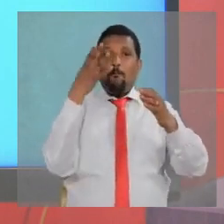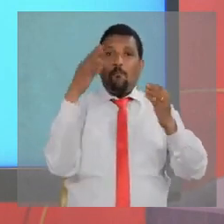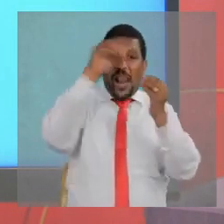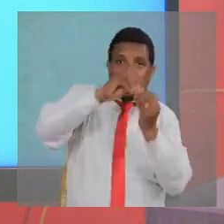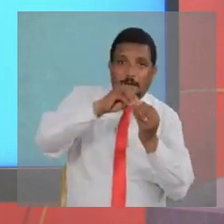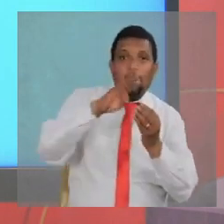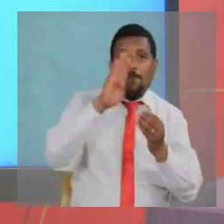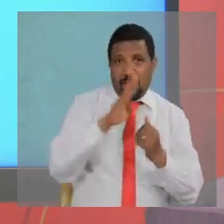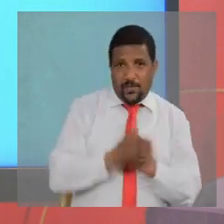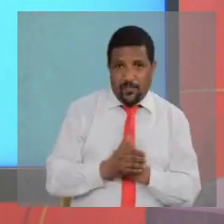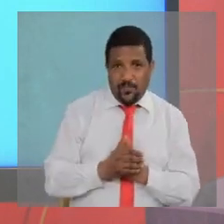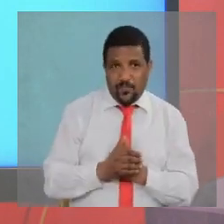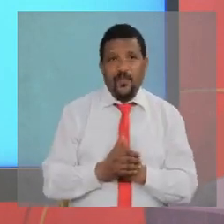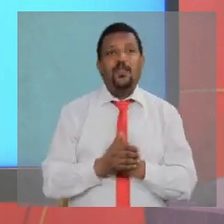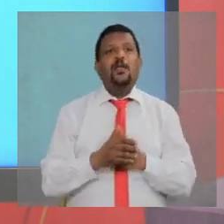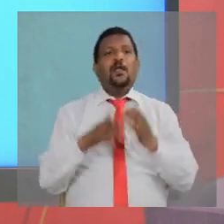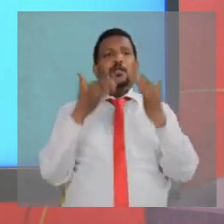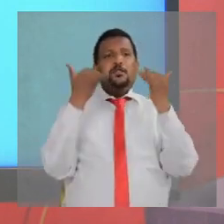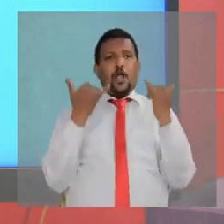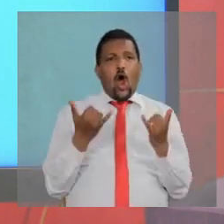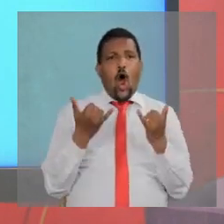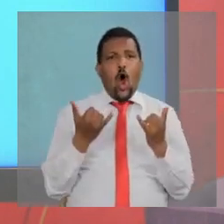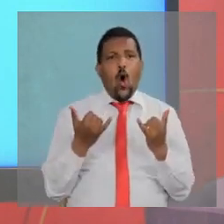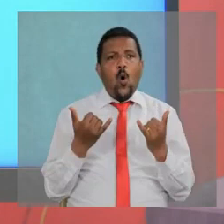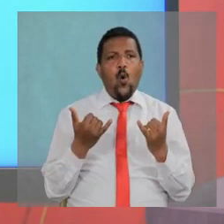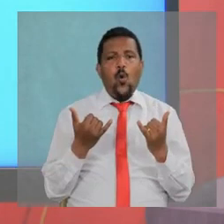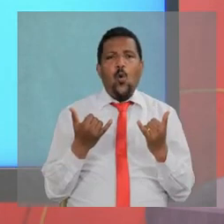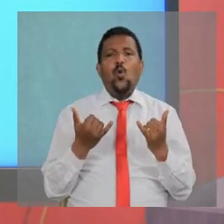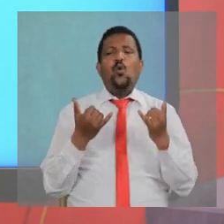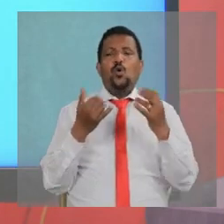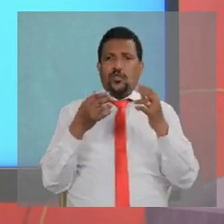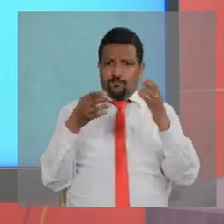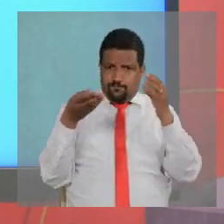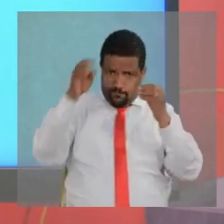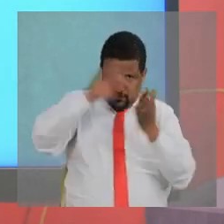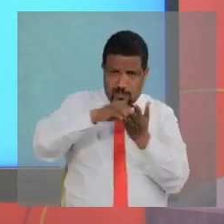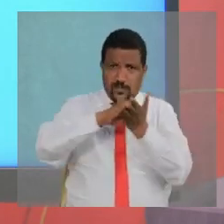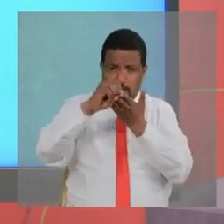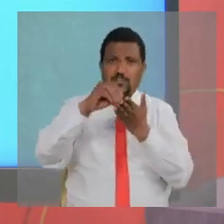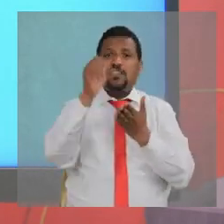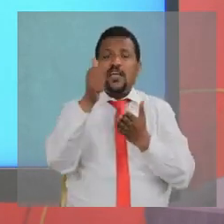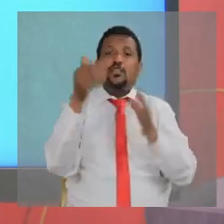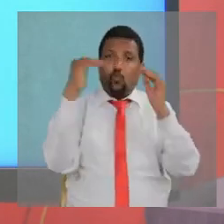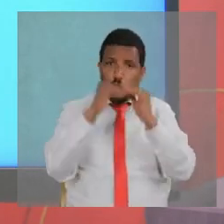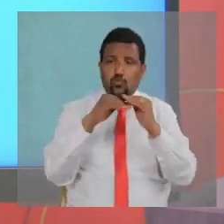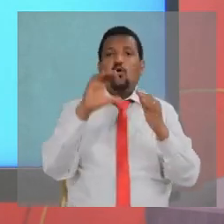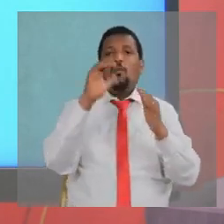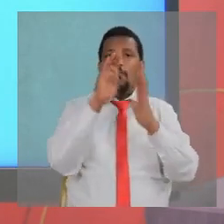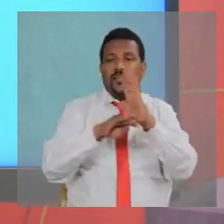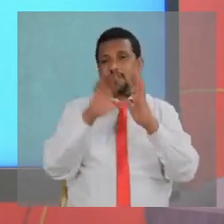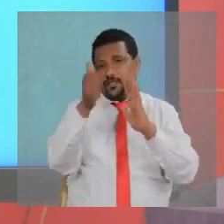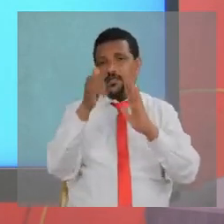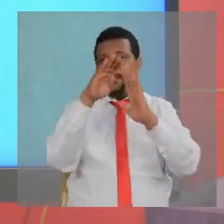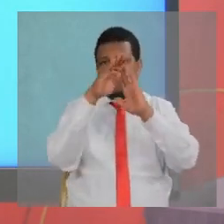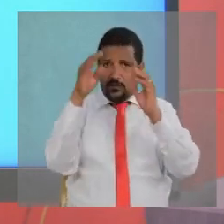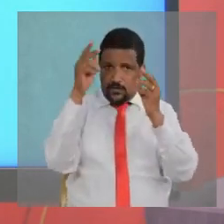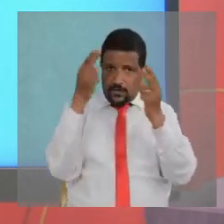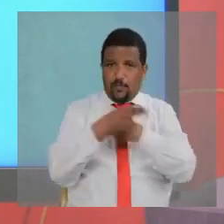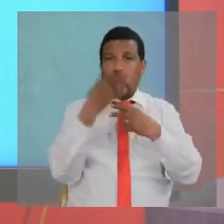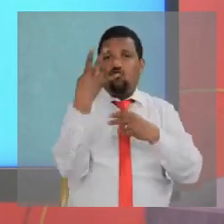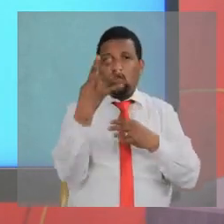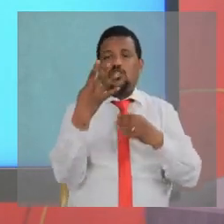b. Now let's rewrite this. 10, which is equal to minus 10 times 4 is minus